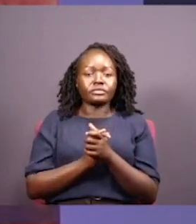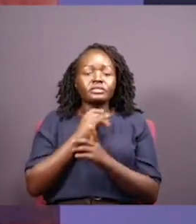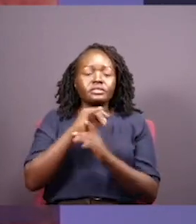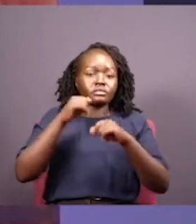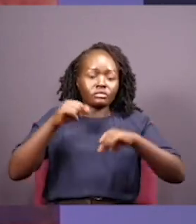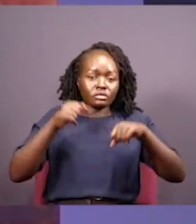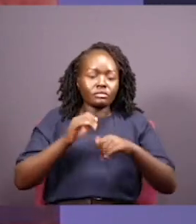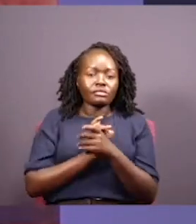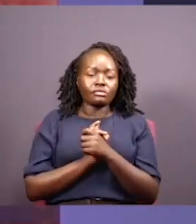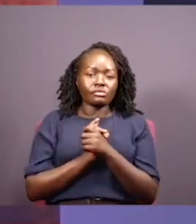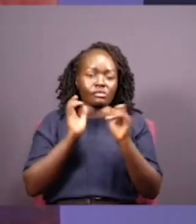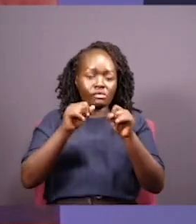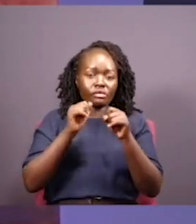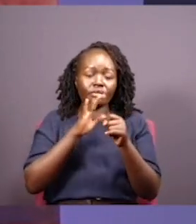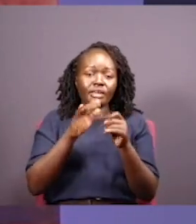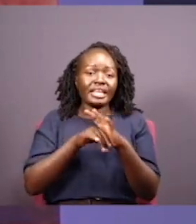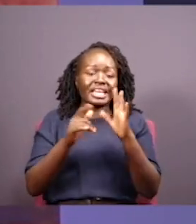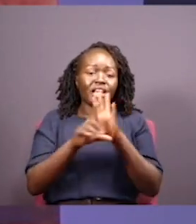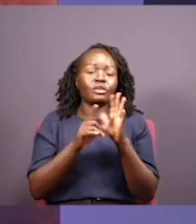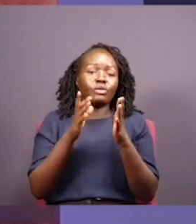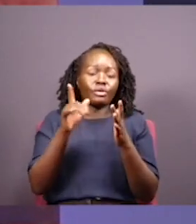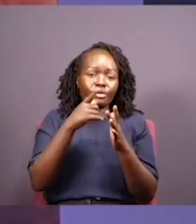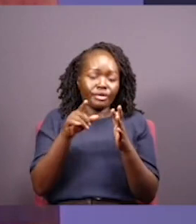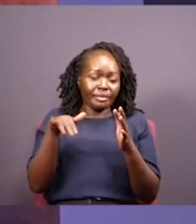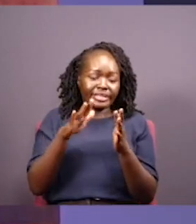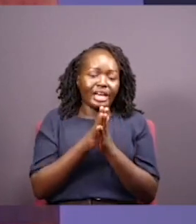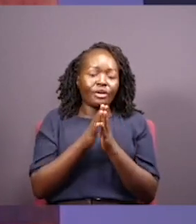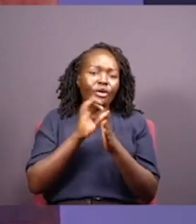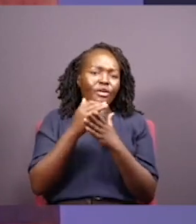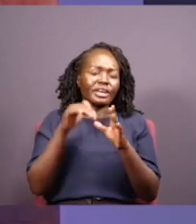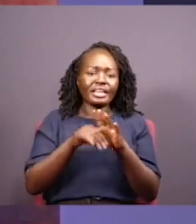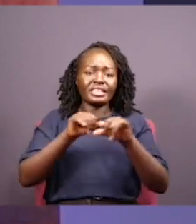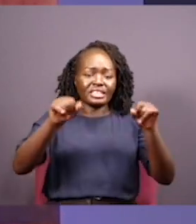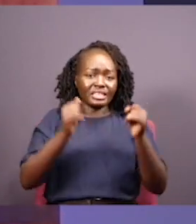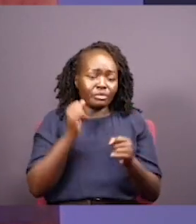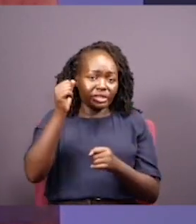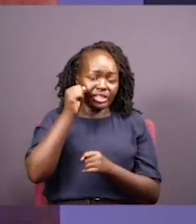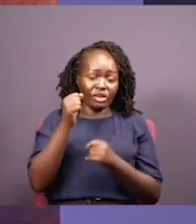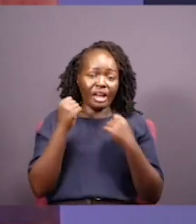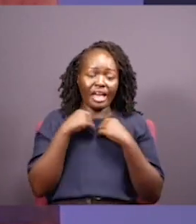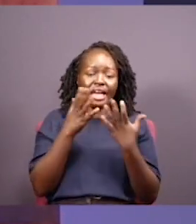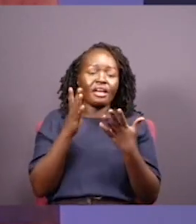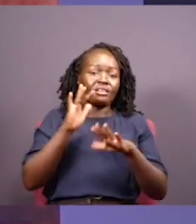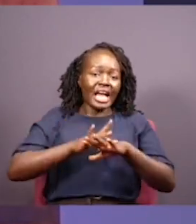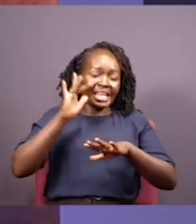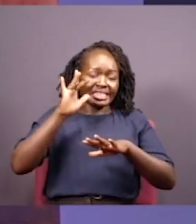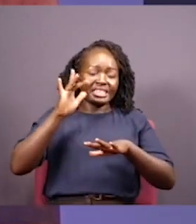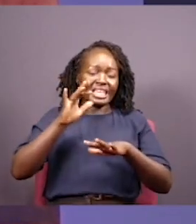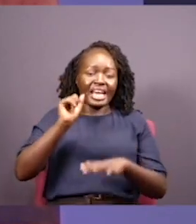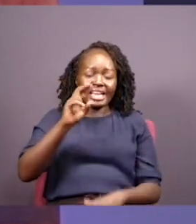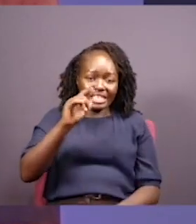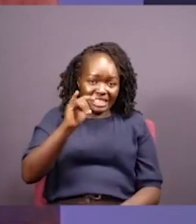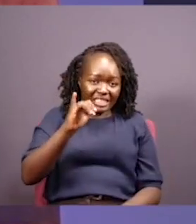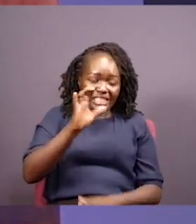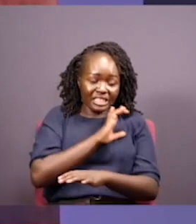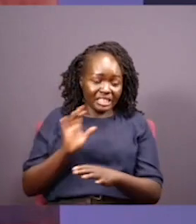you might be in a legal regime or in a certain political system that is anti-Christian, anti the faith that